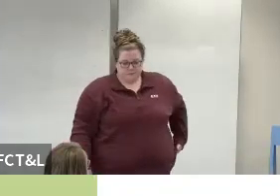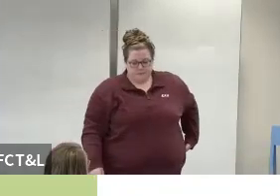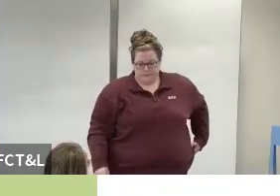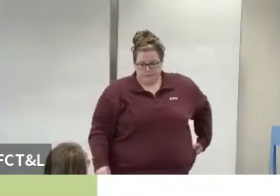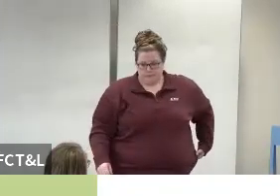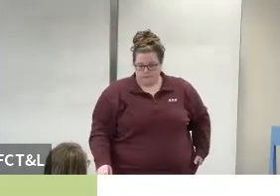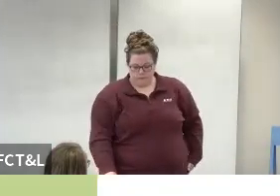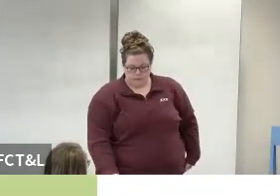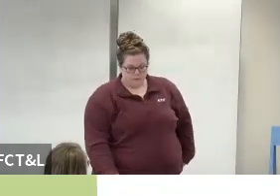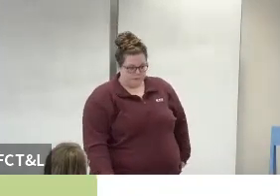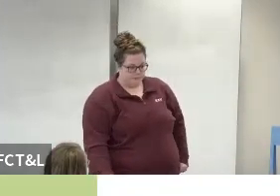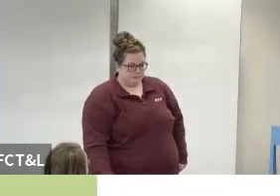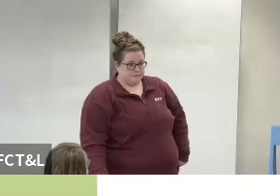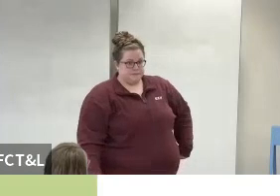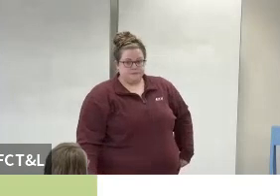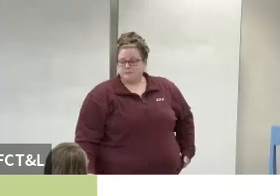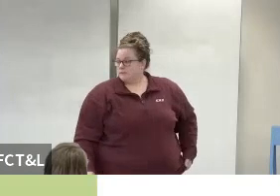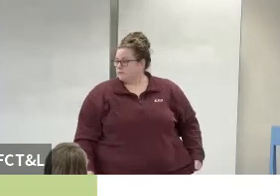Thank you.